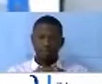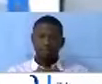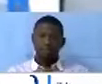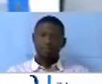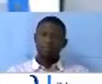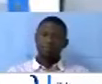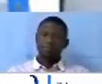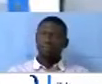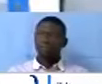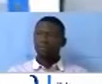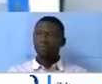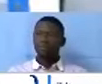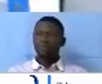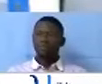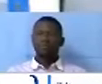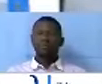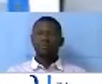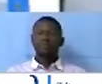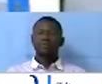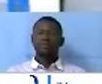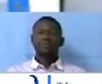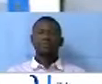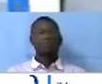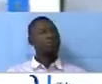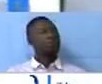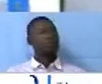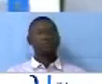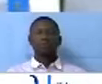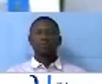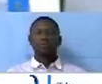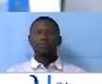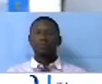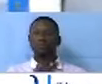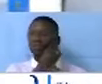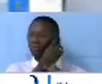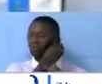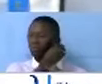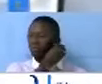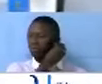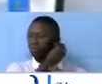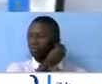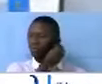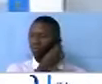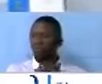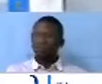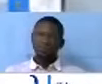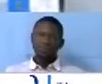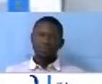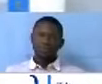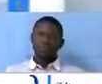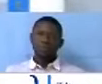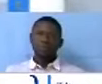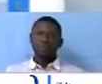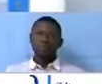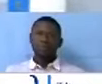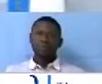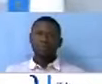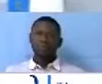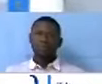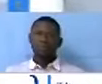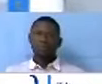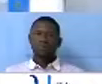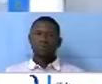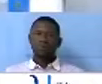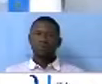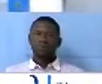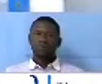Chairman, comme gestu bi ni ñuy wax ligëm nak amna ay soldar yo xamné ni ñu ci bokkon. I'm marked in any case where